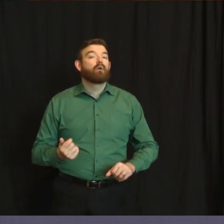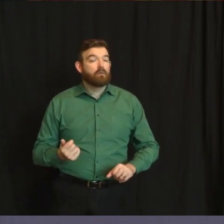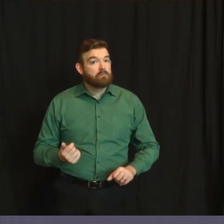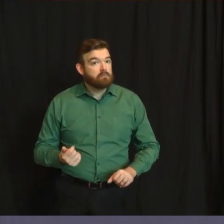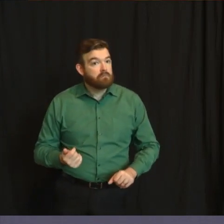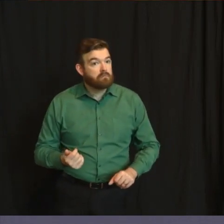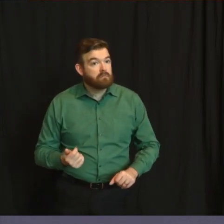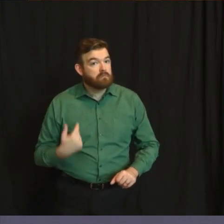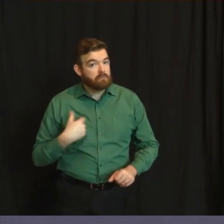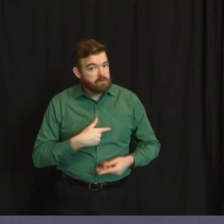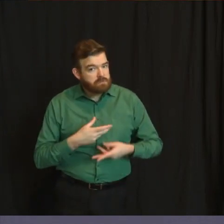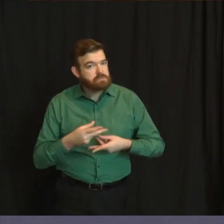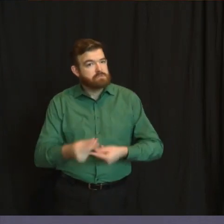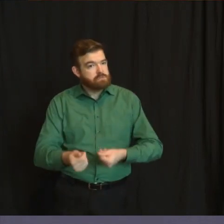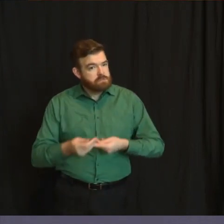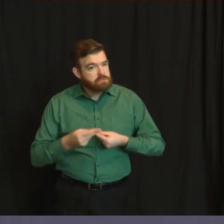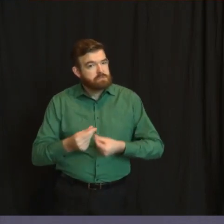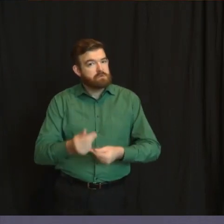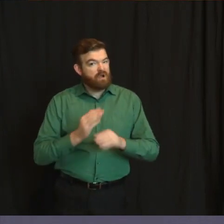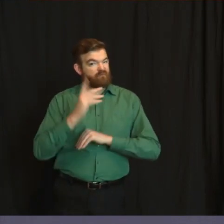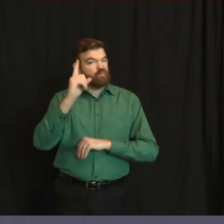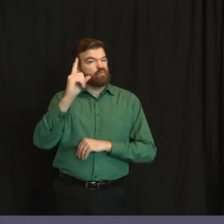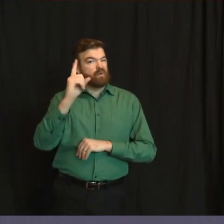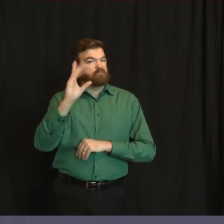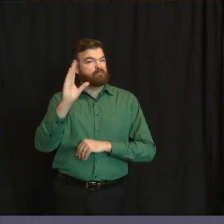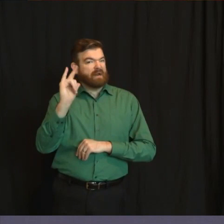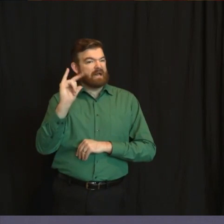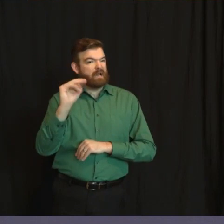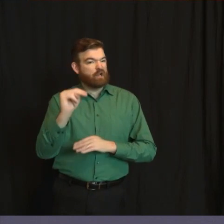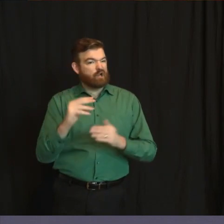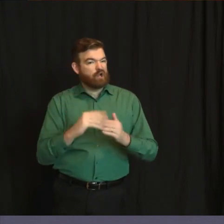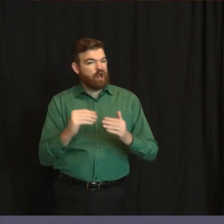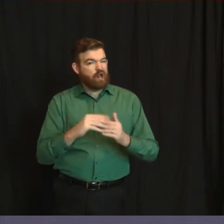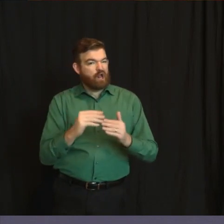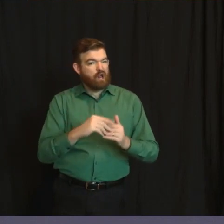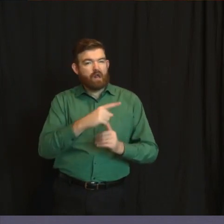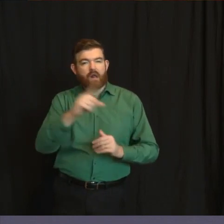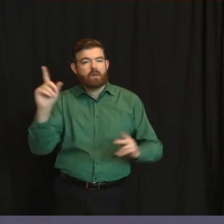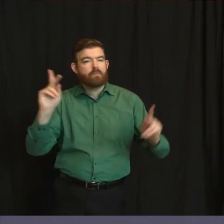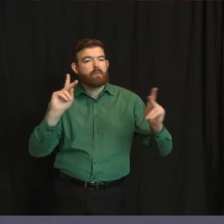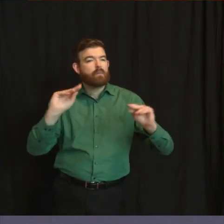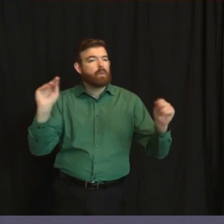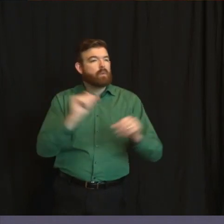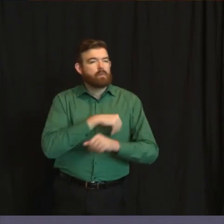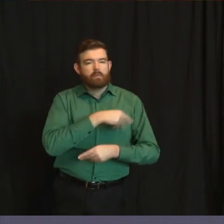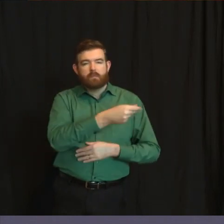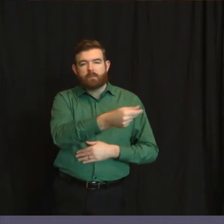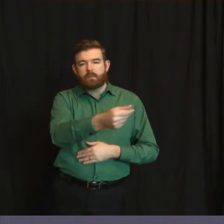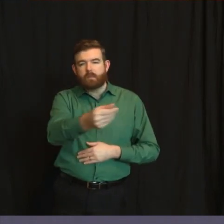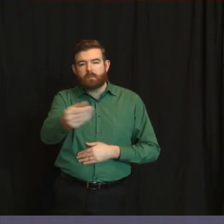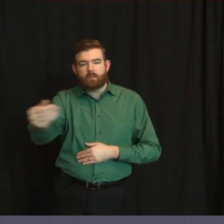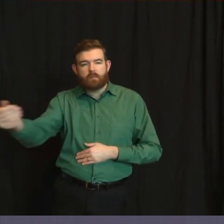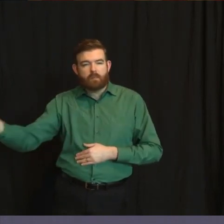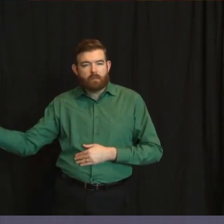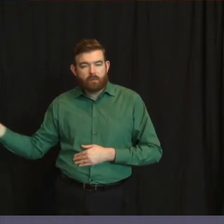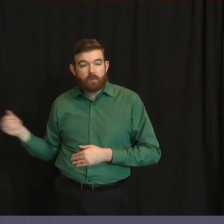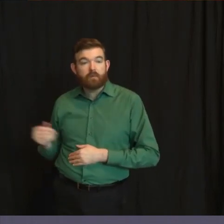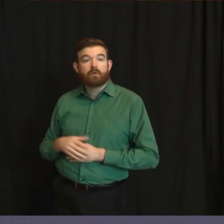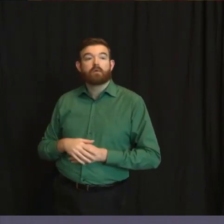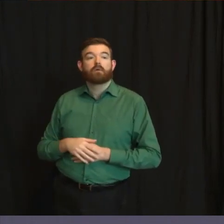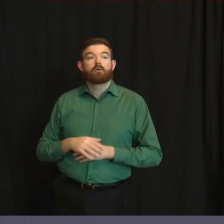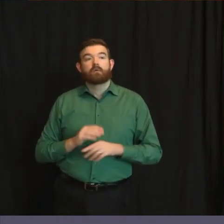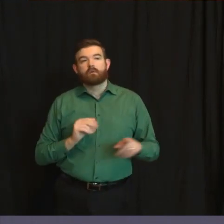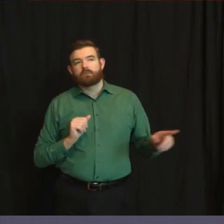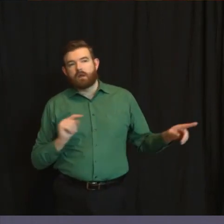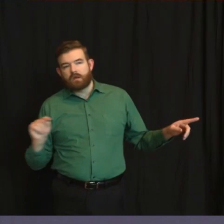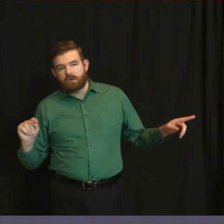billion? Yeah, fortunately, we've built up a substantial surplus in the UI fund over the